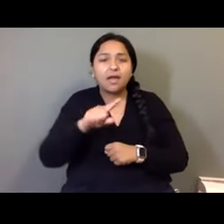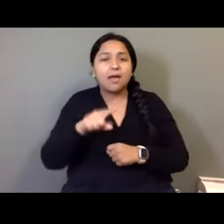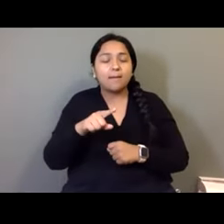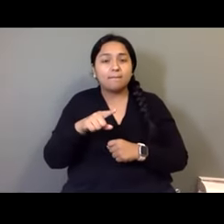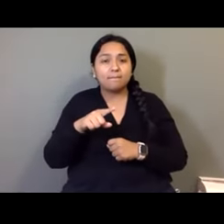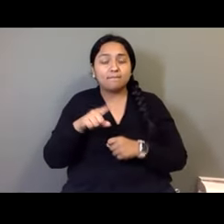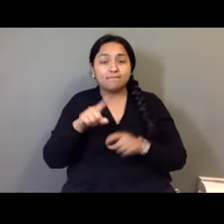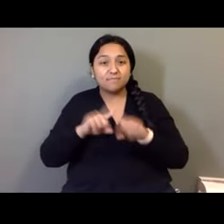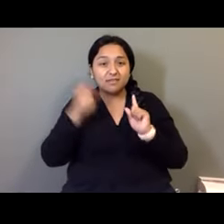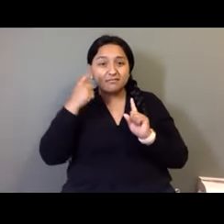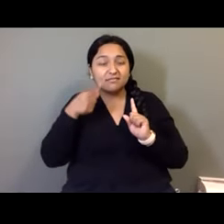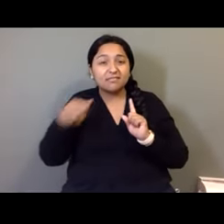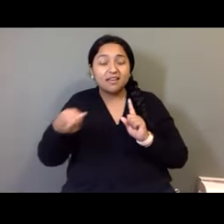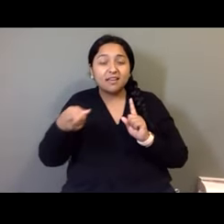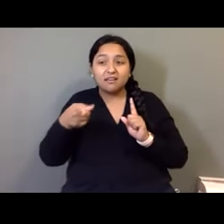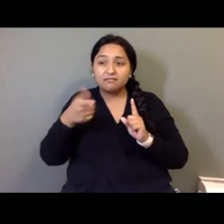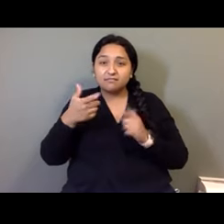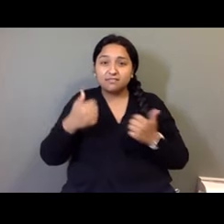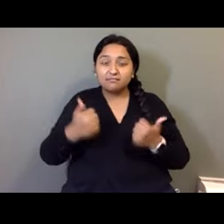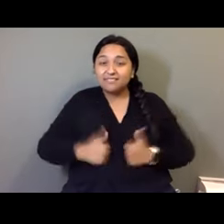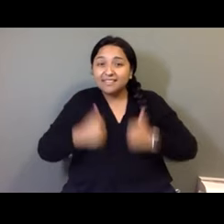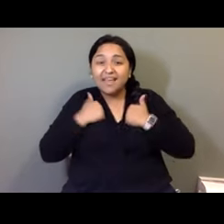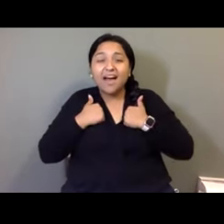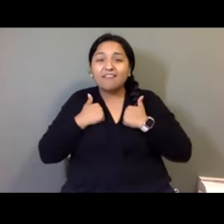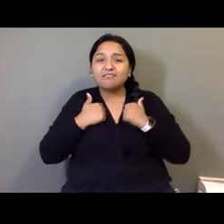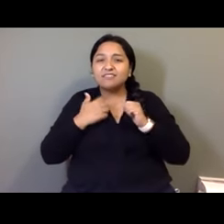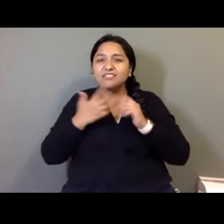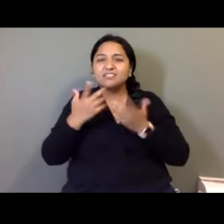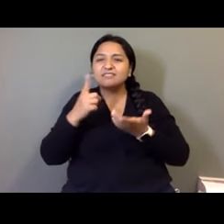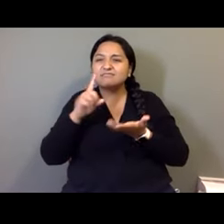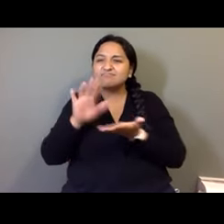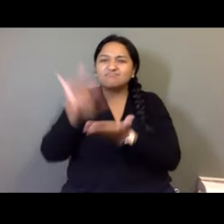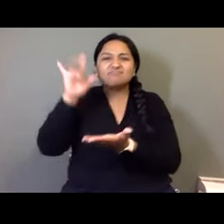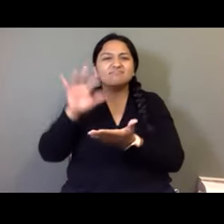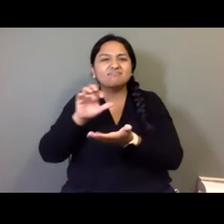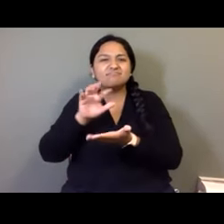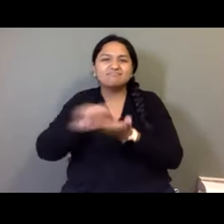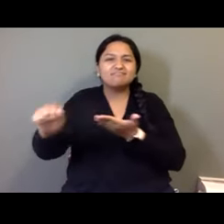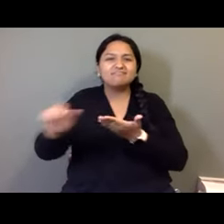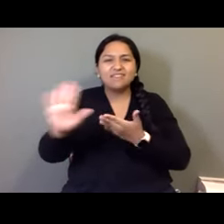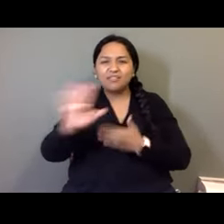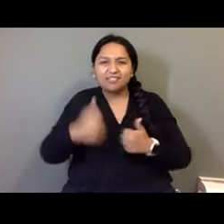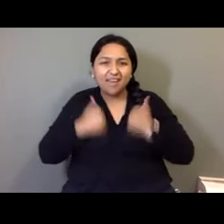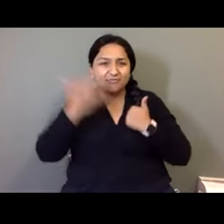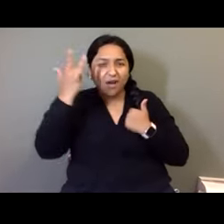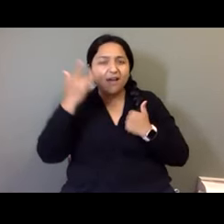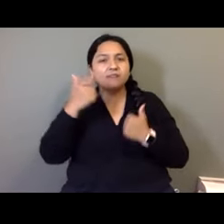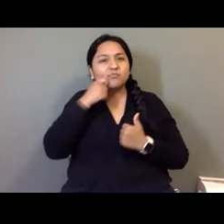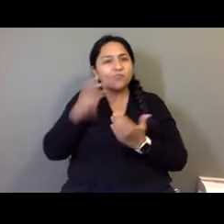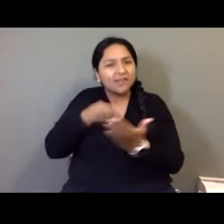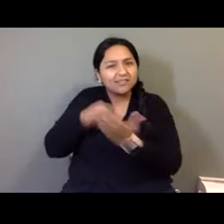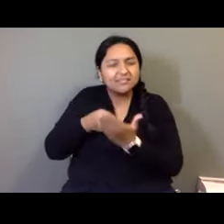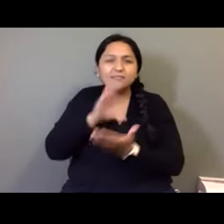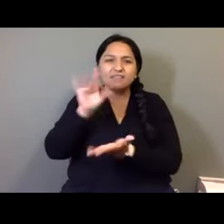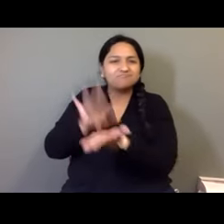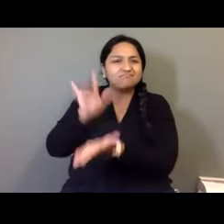of their lives because of this practice of racism and economic